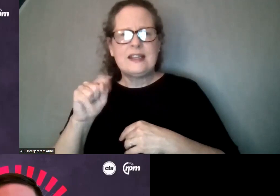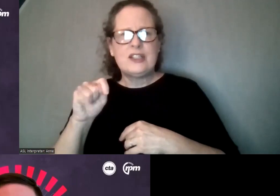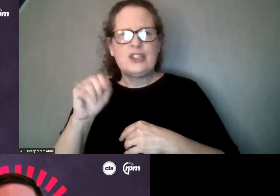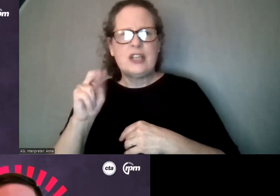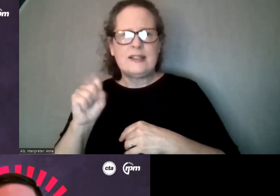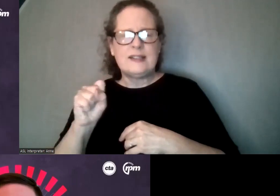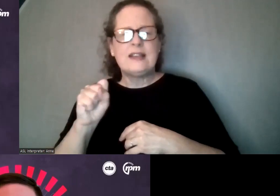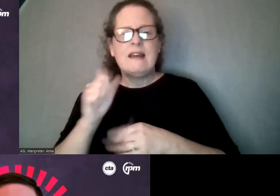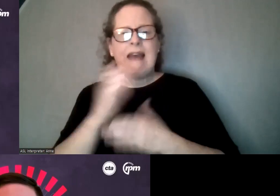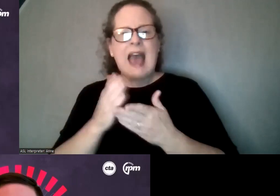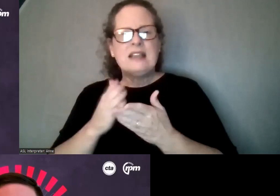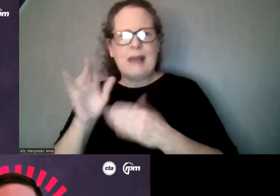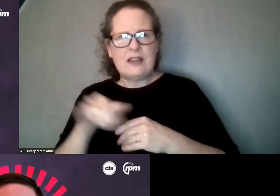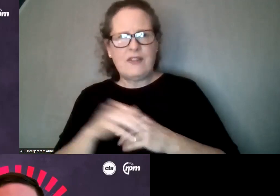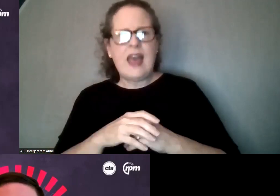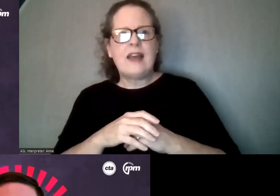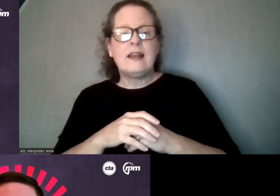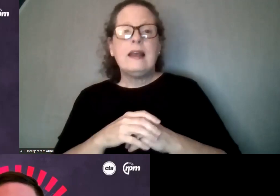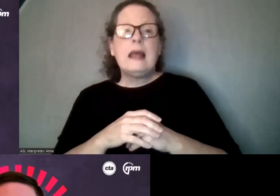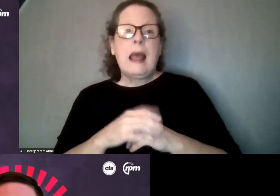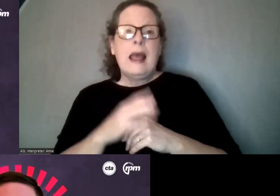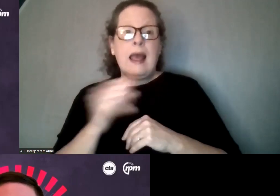it. And